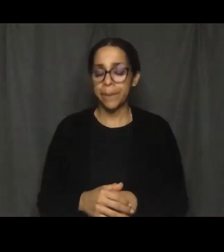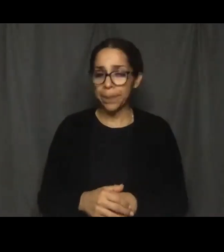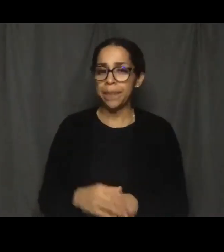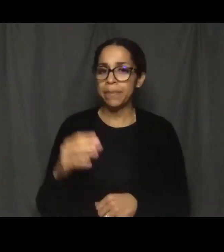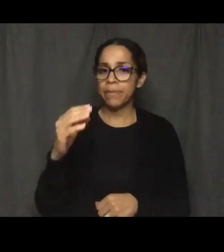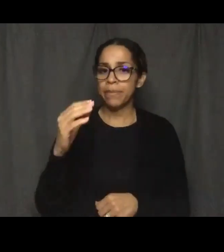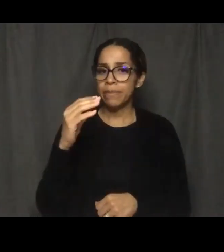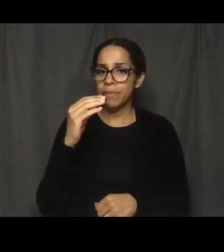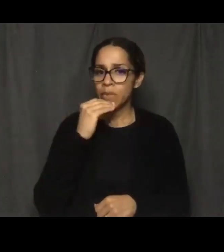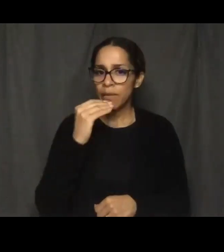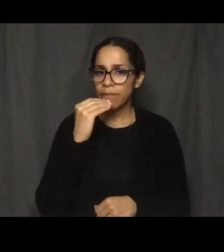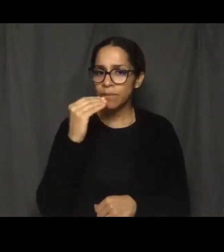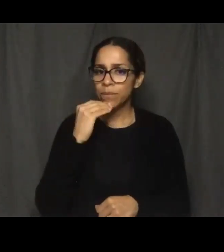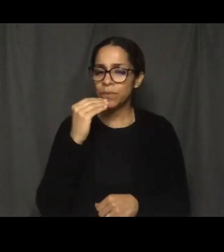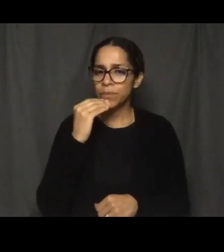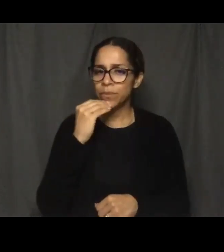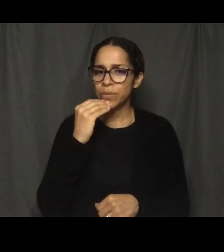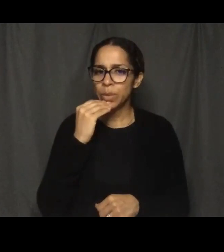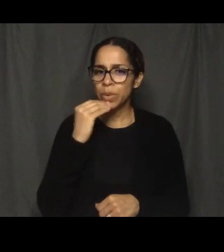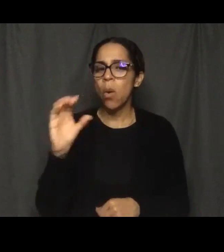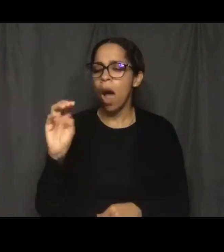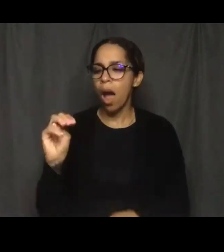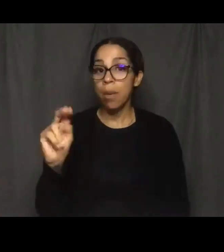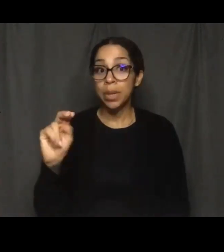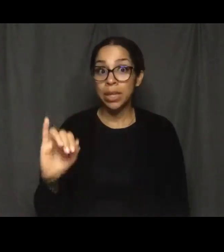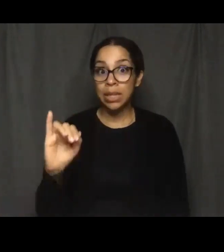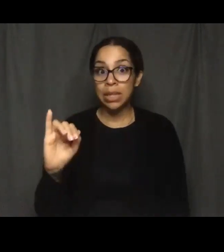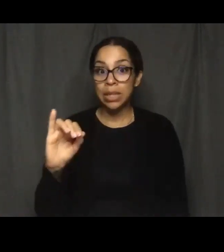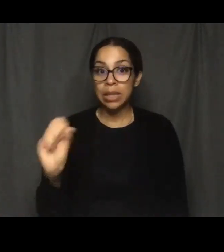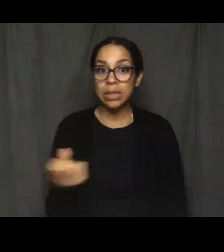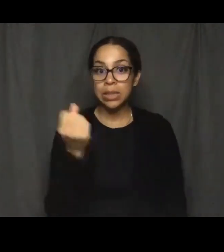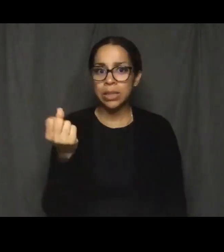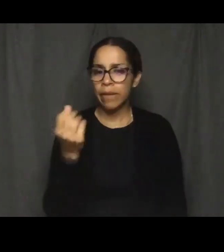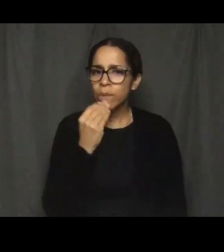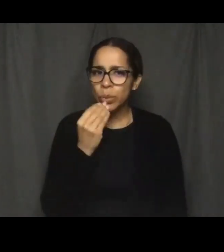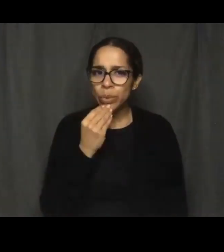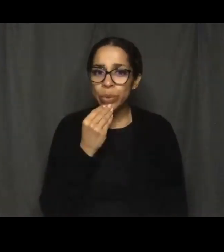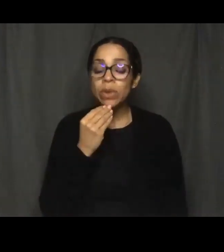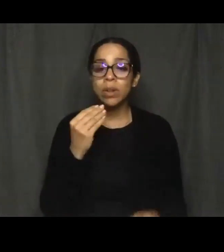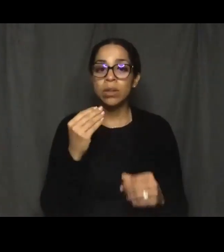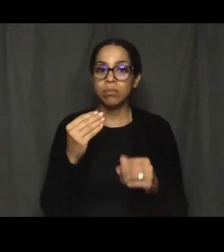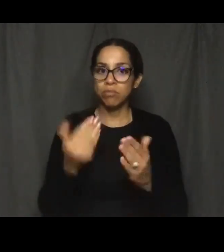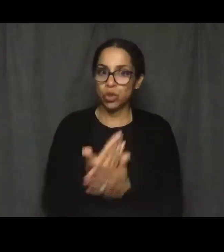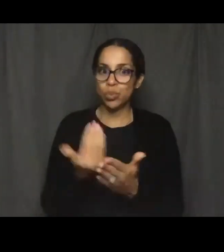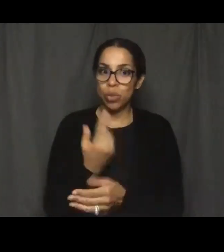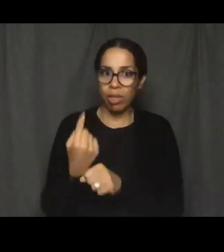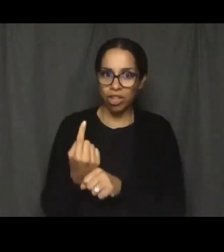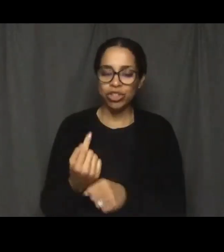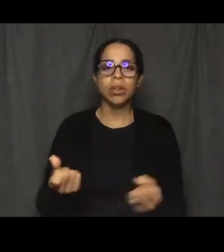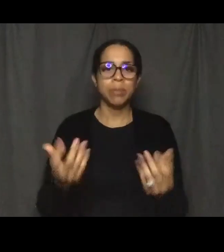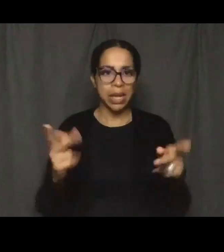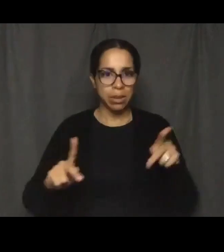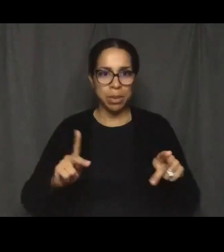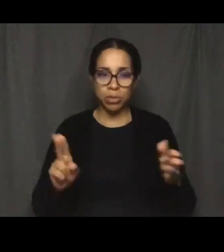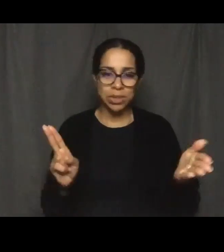there was a very large amount of people who obviously signed up for it, thankfully. And so is there